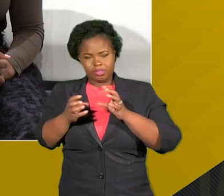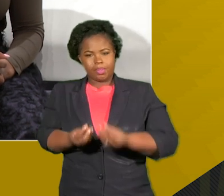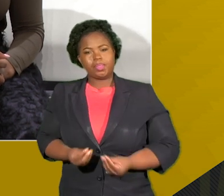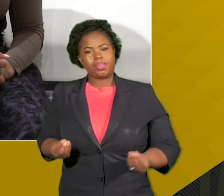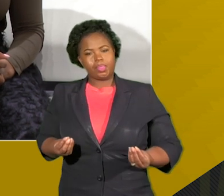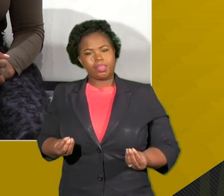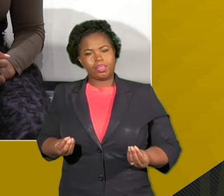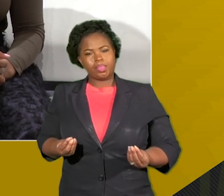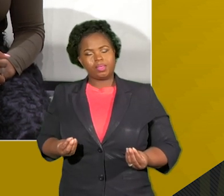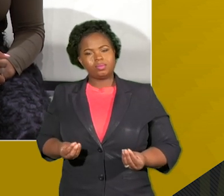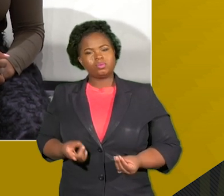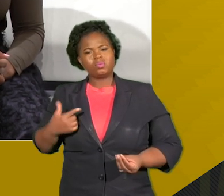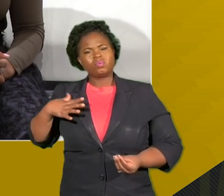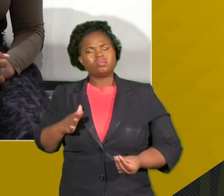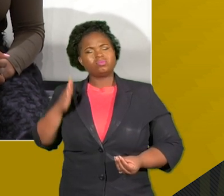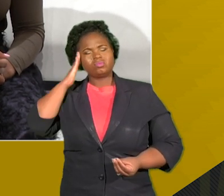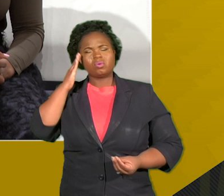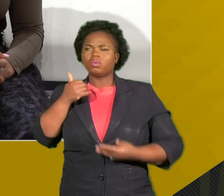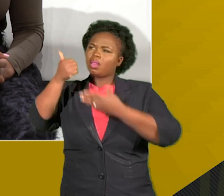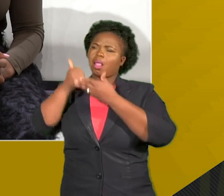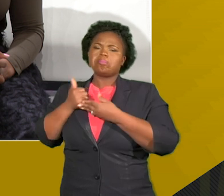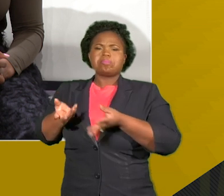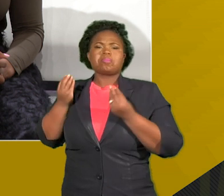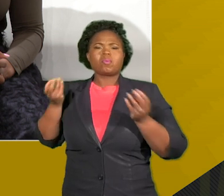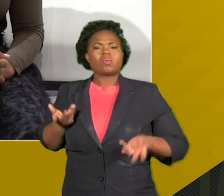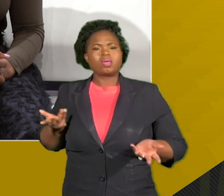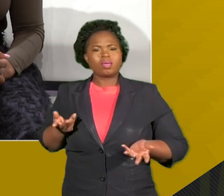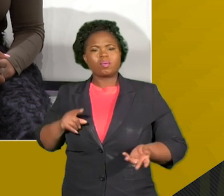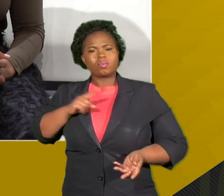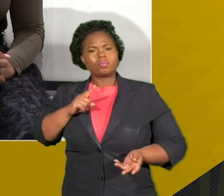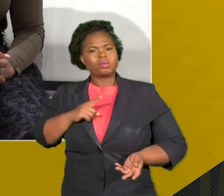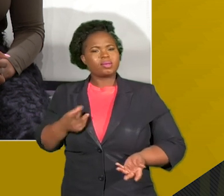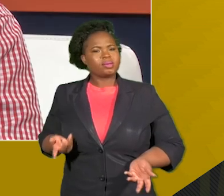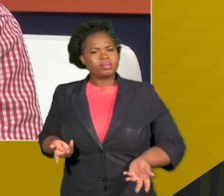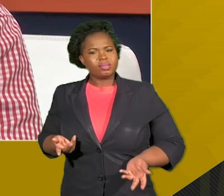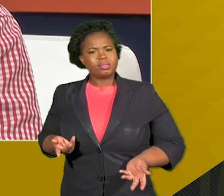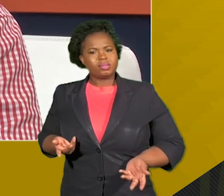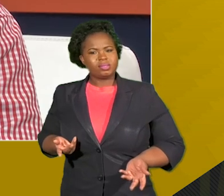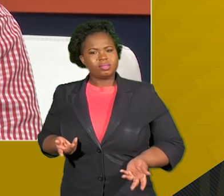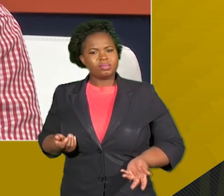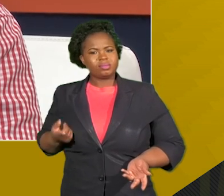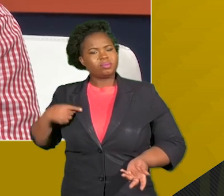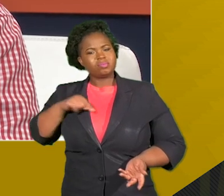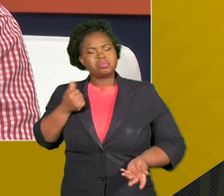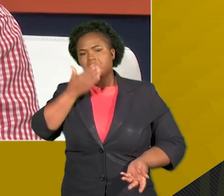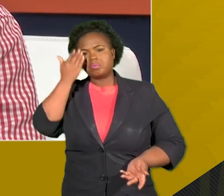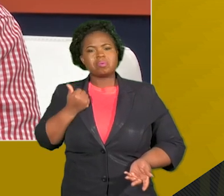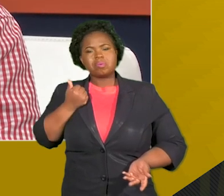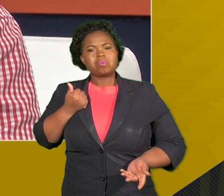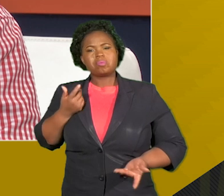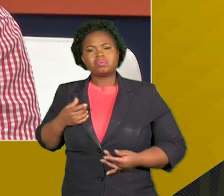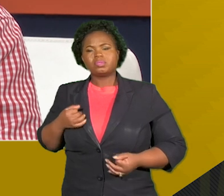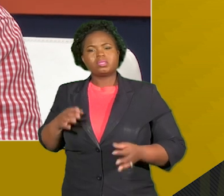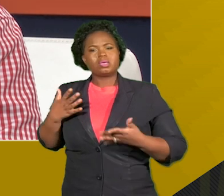my question is, how do we get help? Because we don't know how to get the expertise to help us with